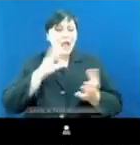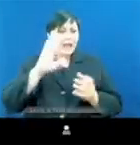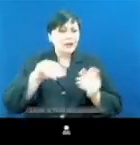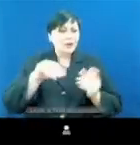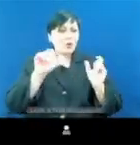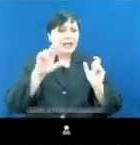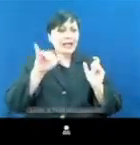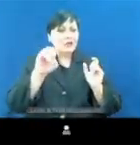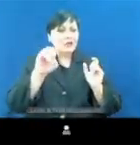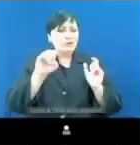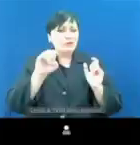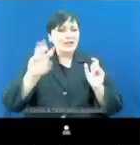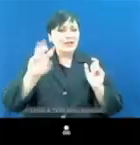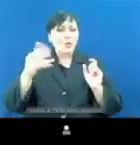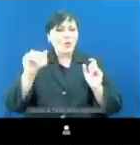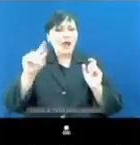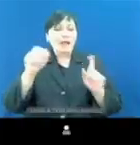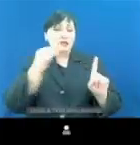minutes at the end,